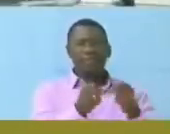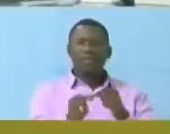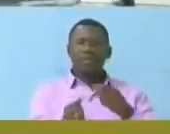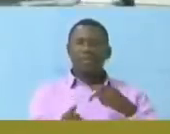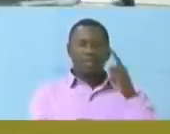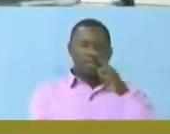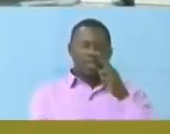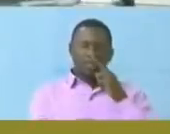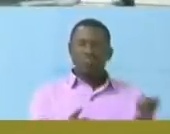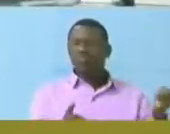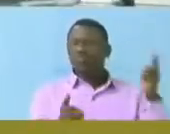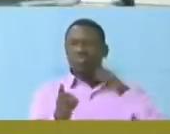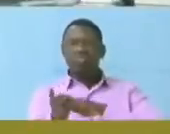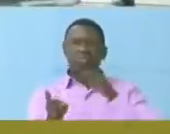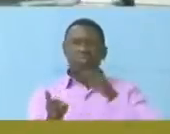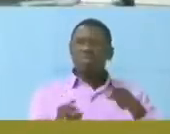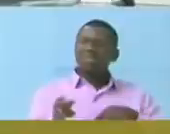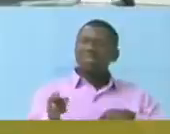to traffic.